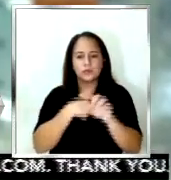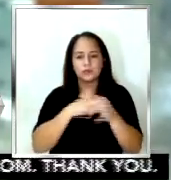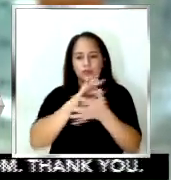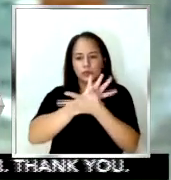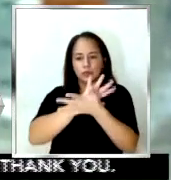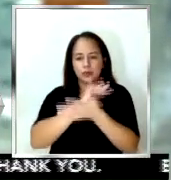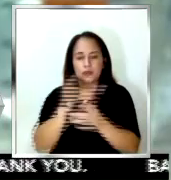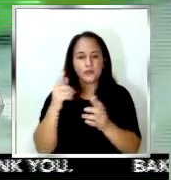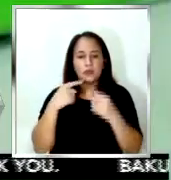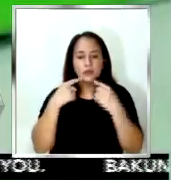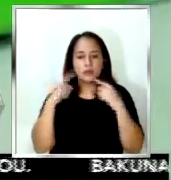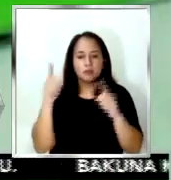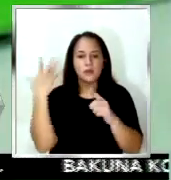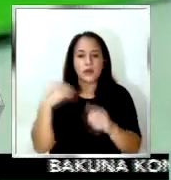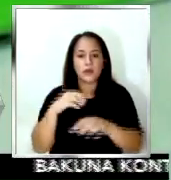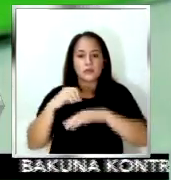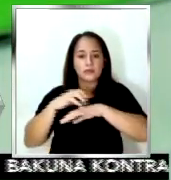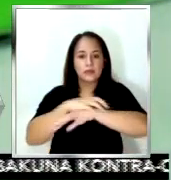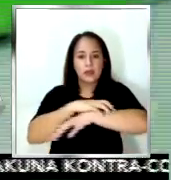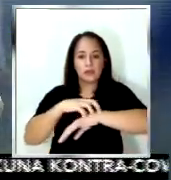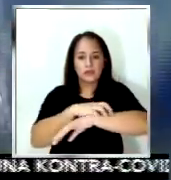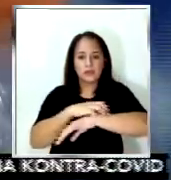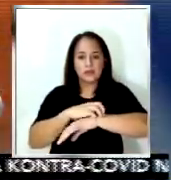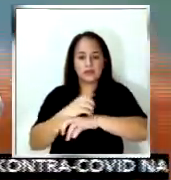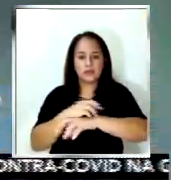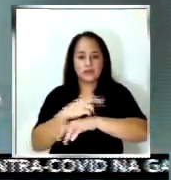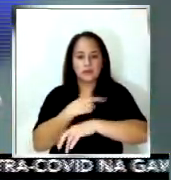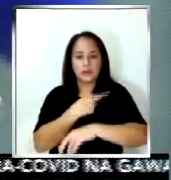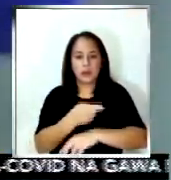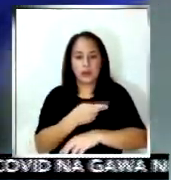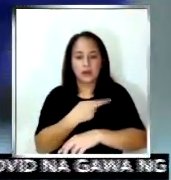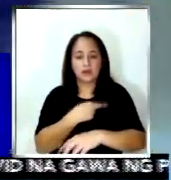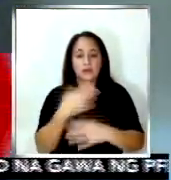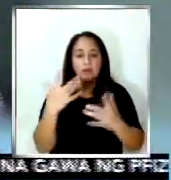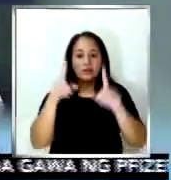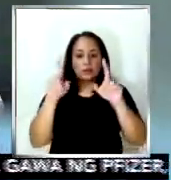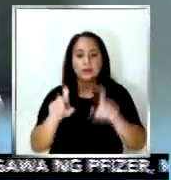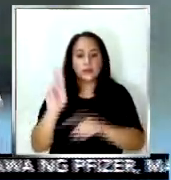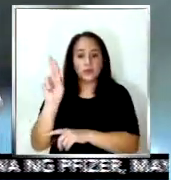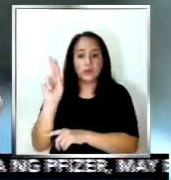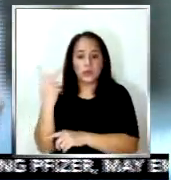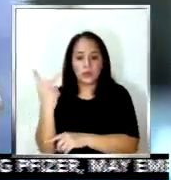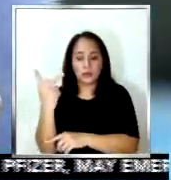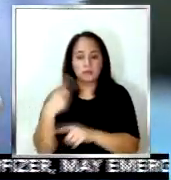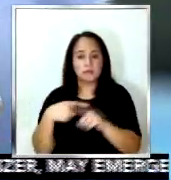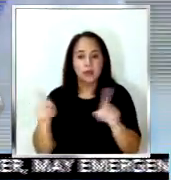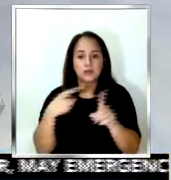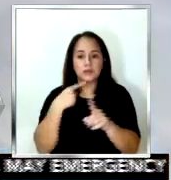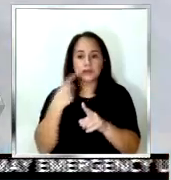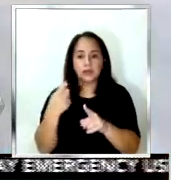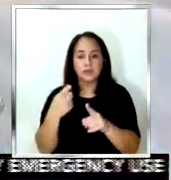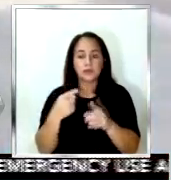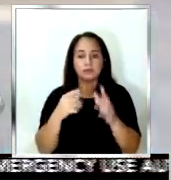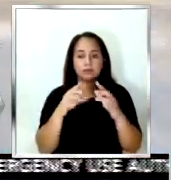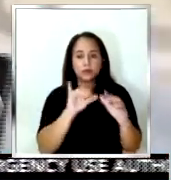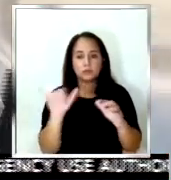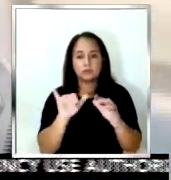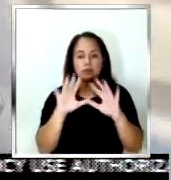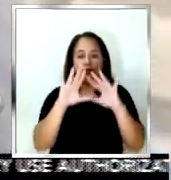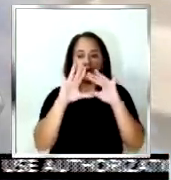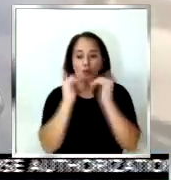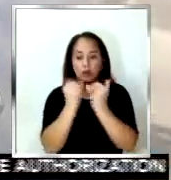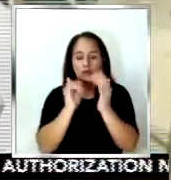nagka-allergic reaction ang ilang tinurukan ng Pfizer vaccine sa United Kingdom. Sagot ng co-developer nitong BioNTech,